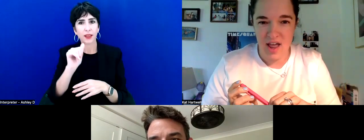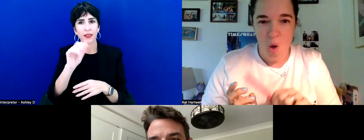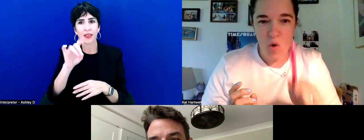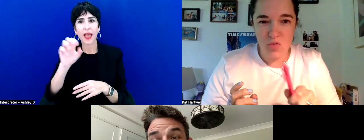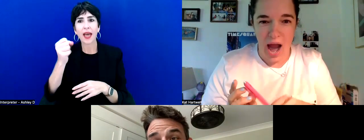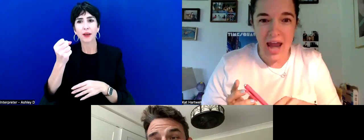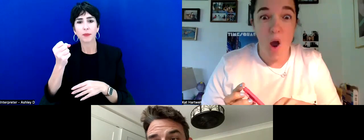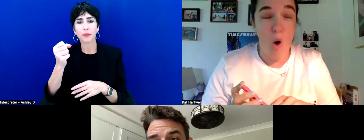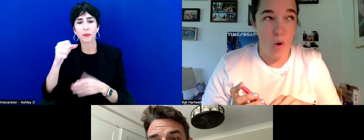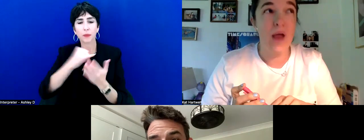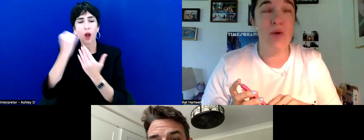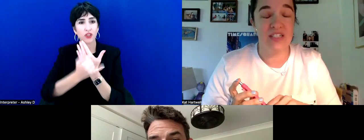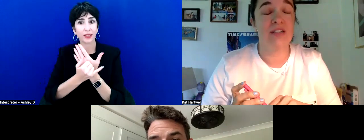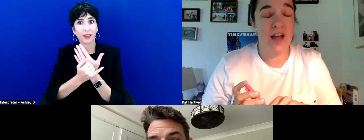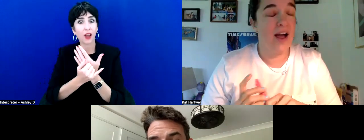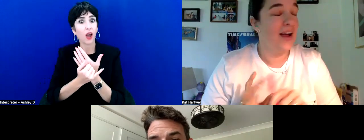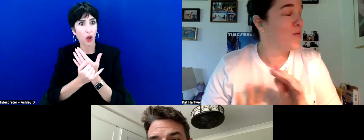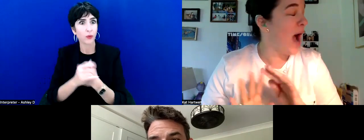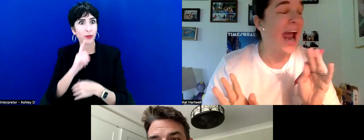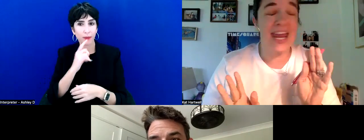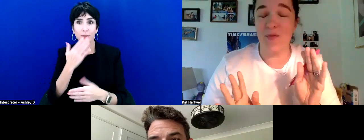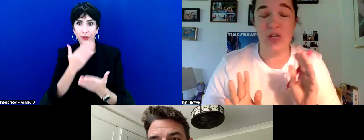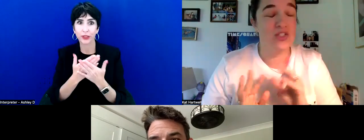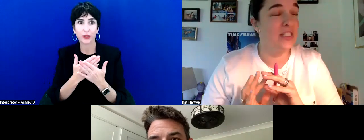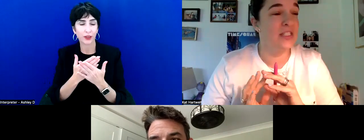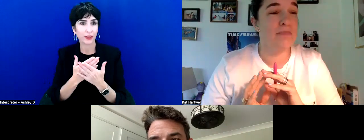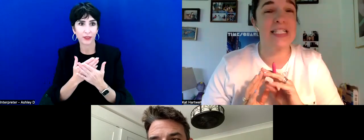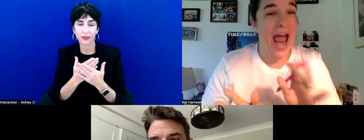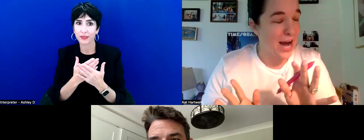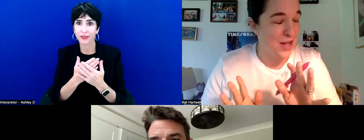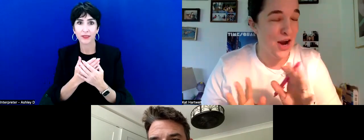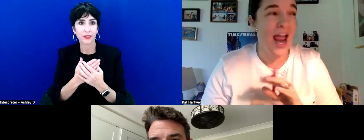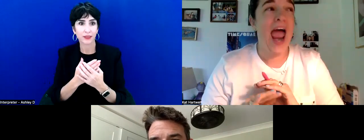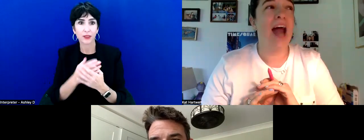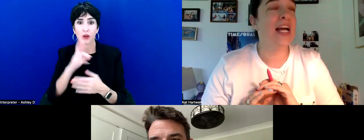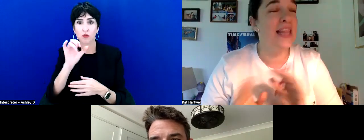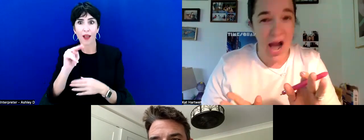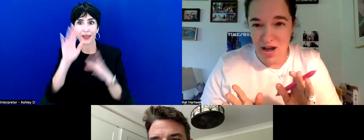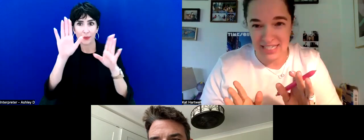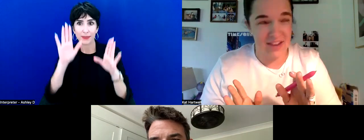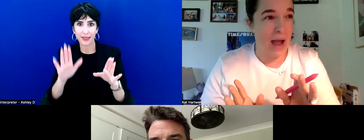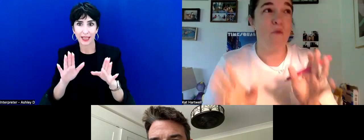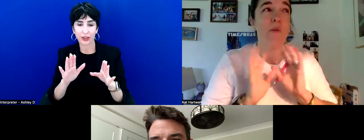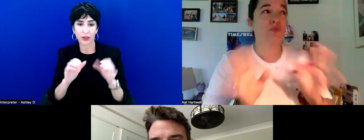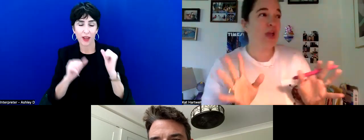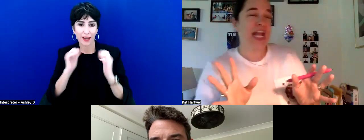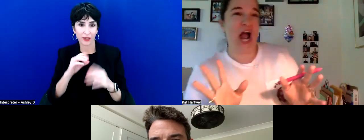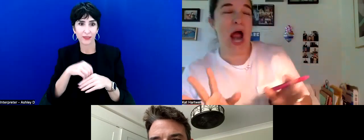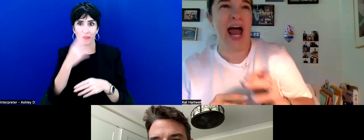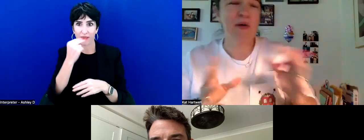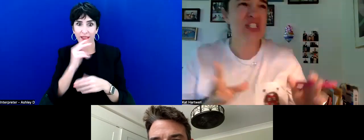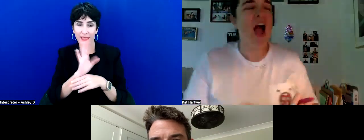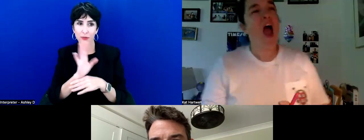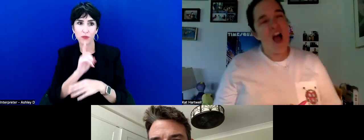Project with Oh yeah, yeah. it was Ryan was just spectacular and hilarious to that movie. It was really